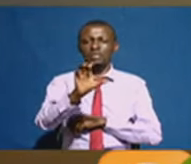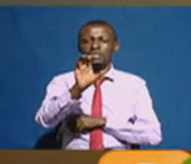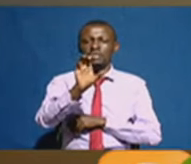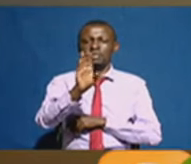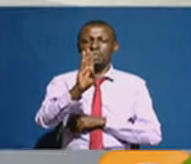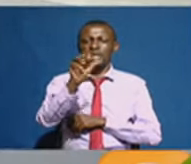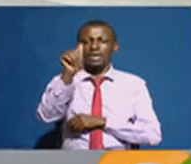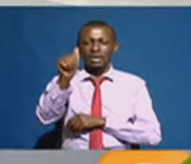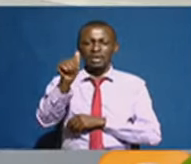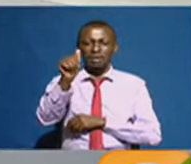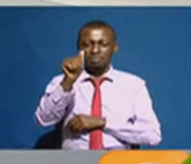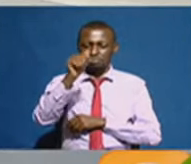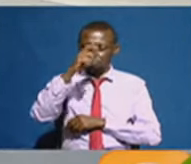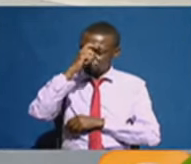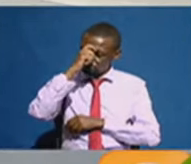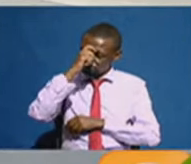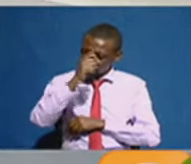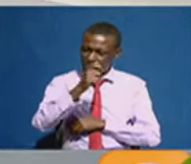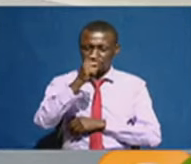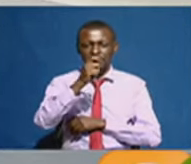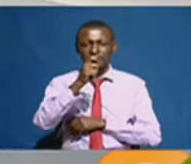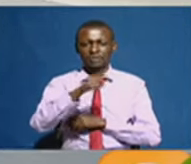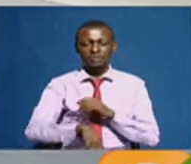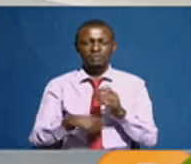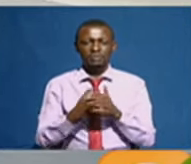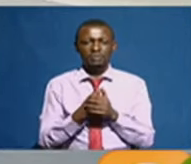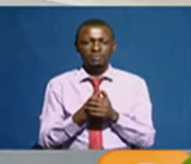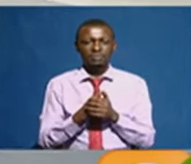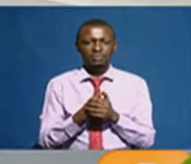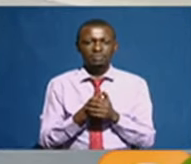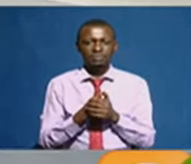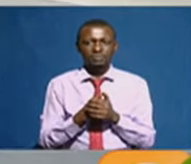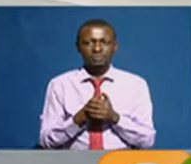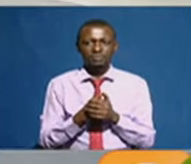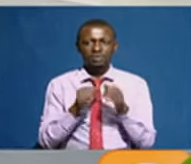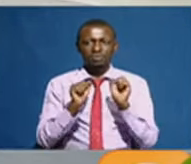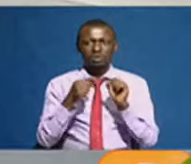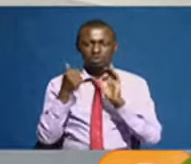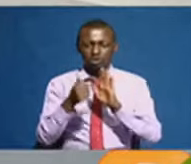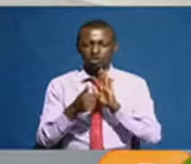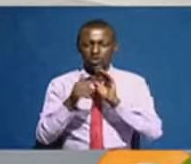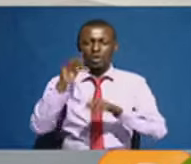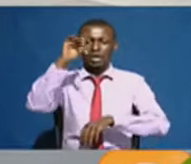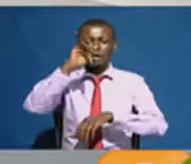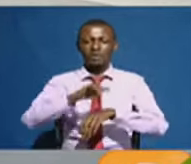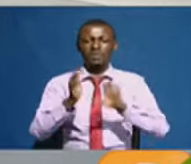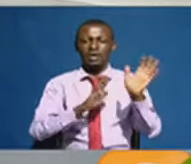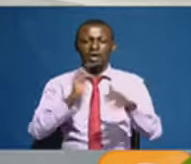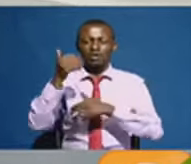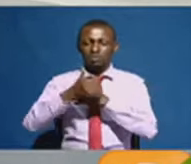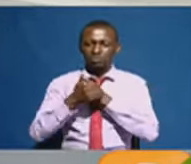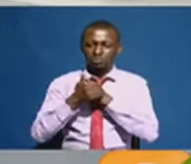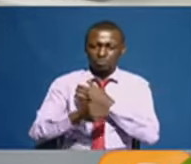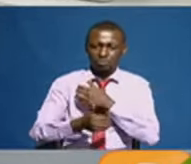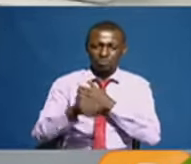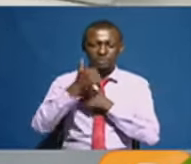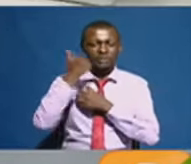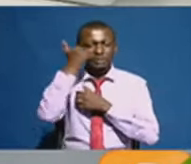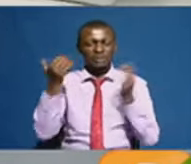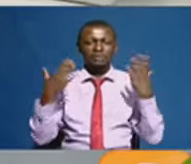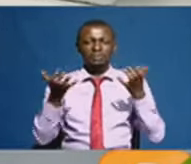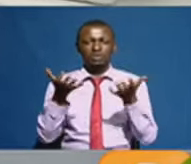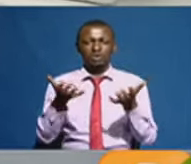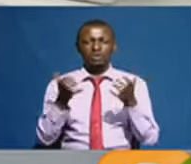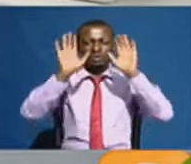it's likely that we will see the effects of this on patients as time goes. Patients who are in need